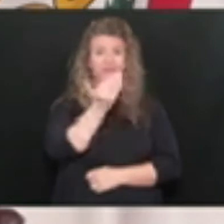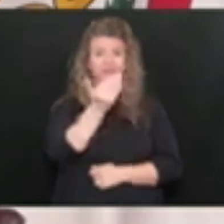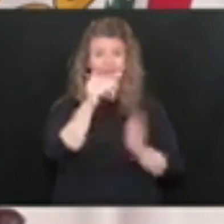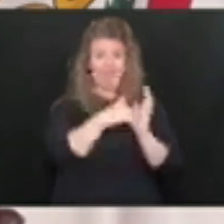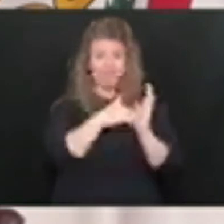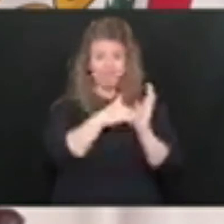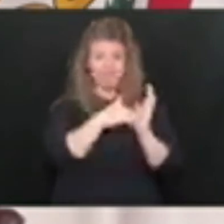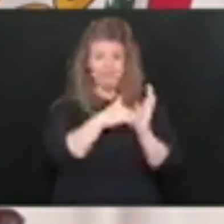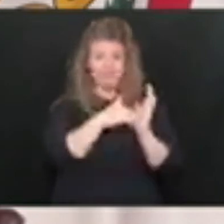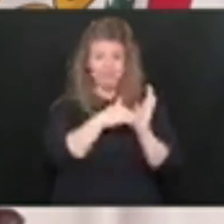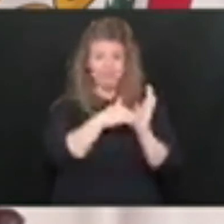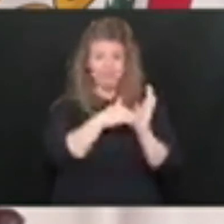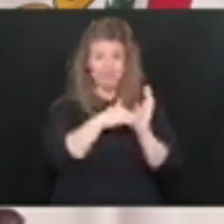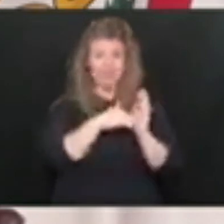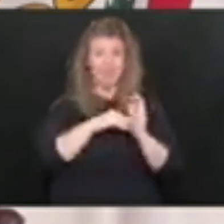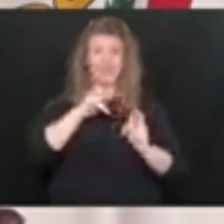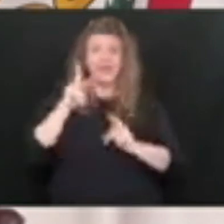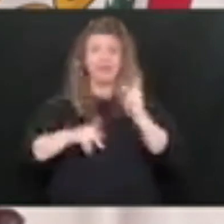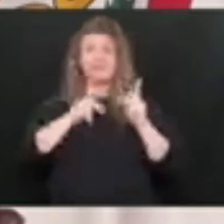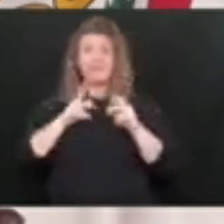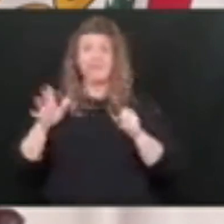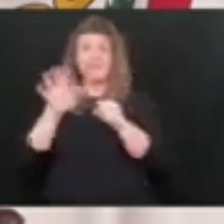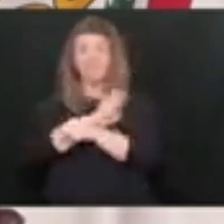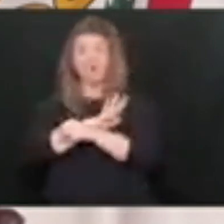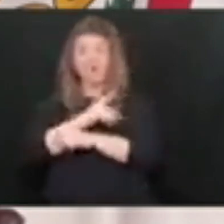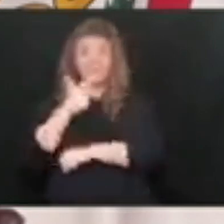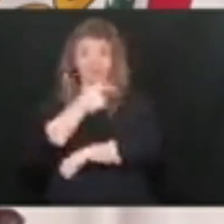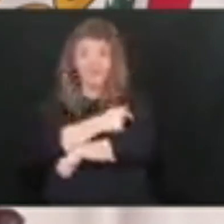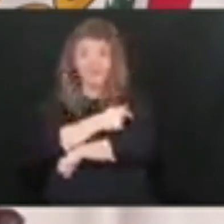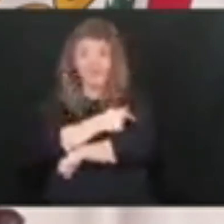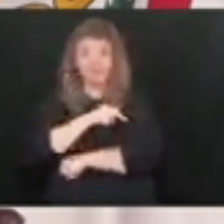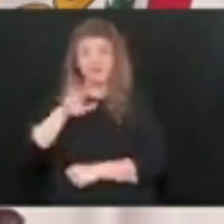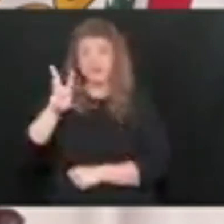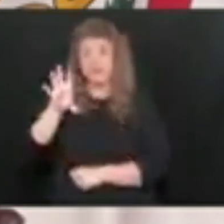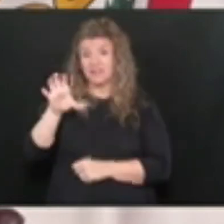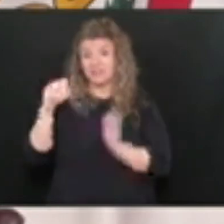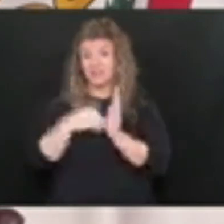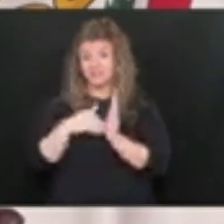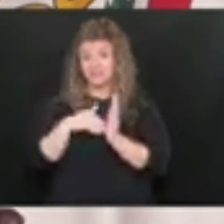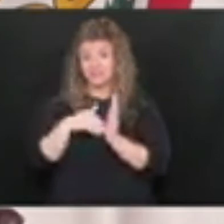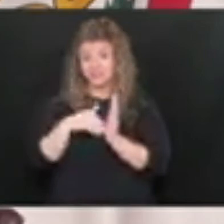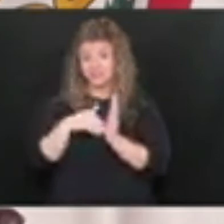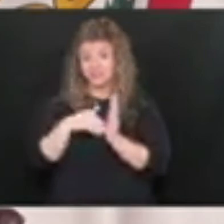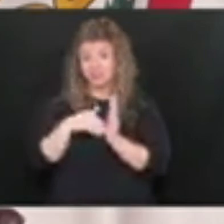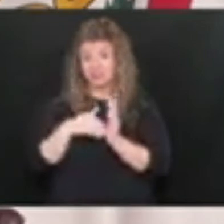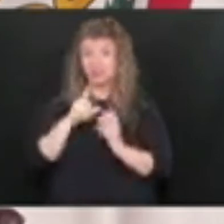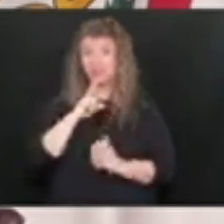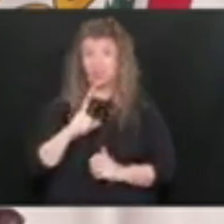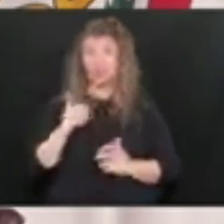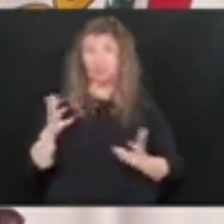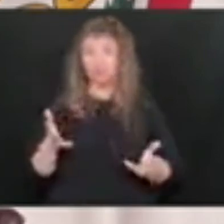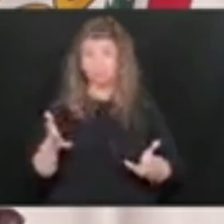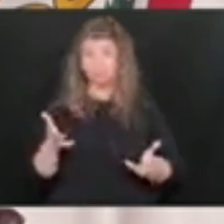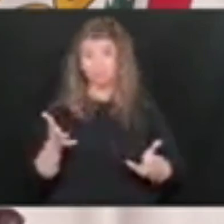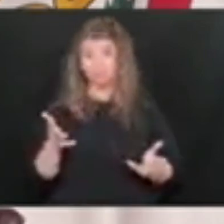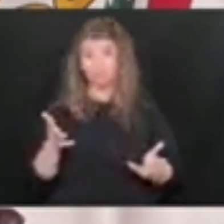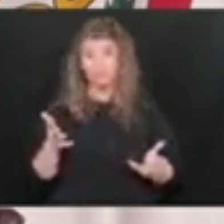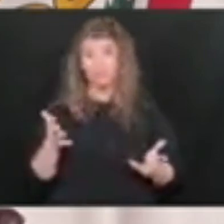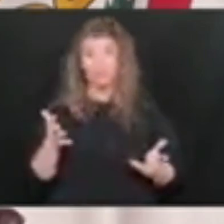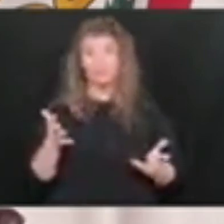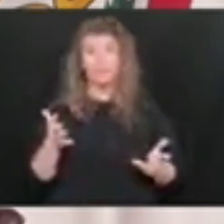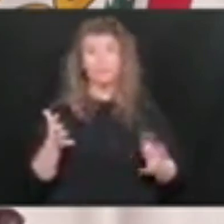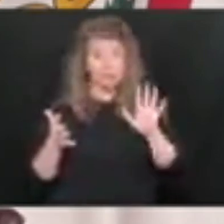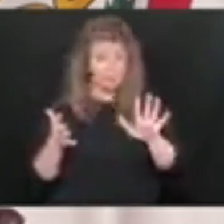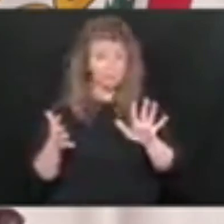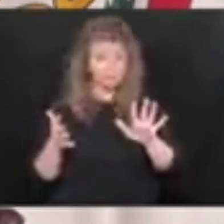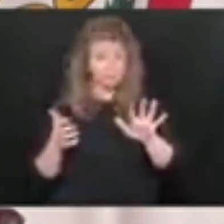715,000. And people that are fully vaccinated, 600,000. So now, Mark, stay